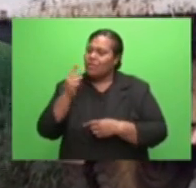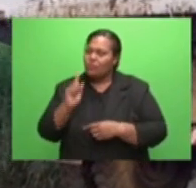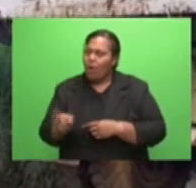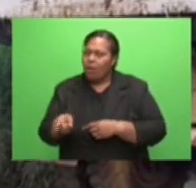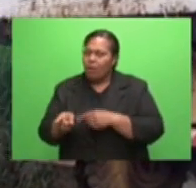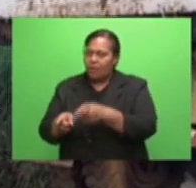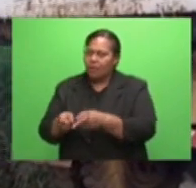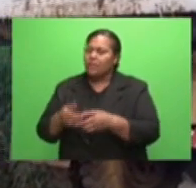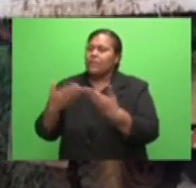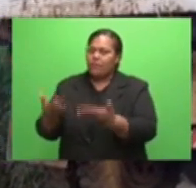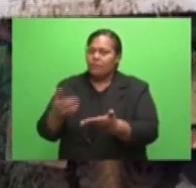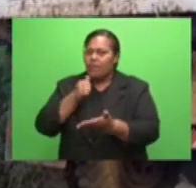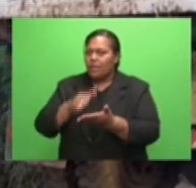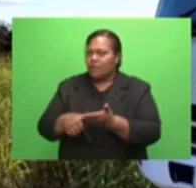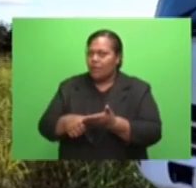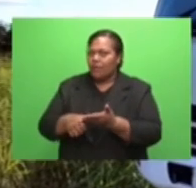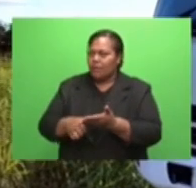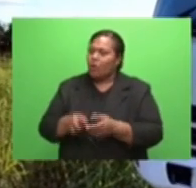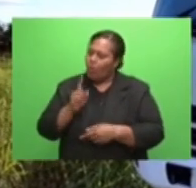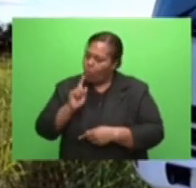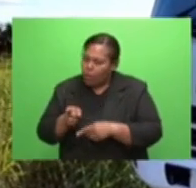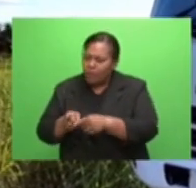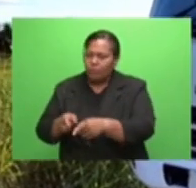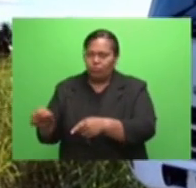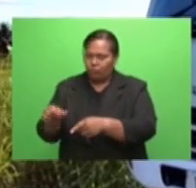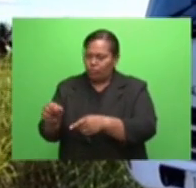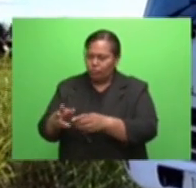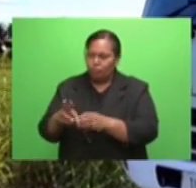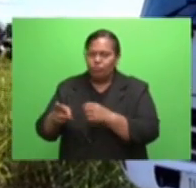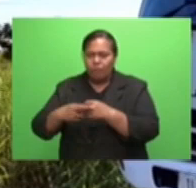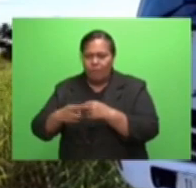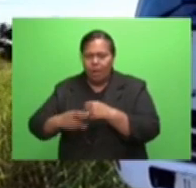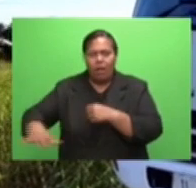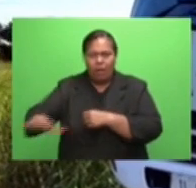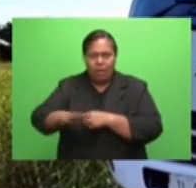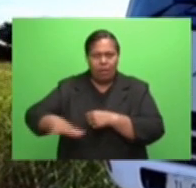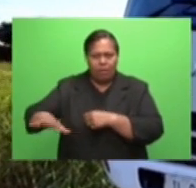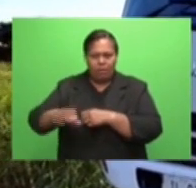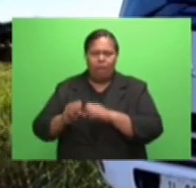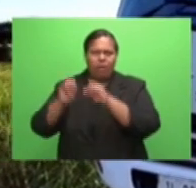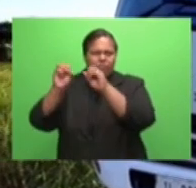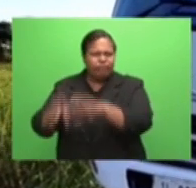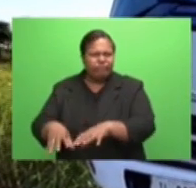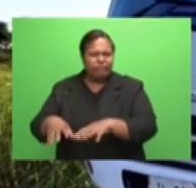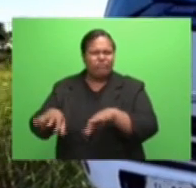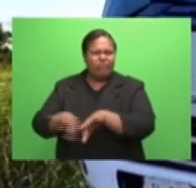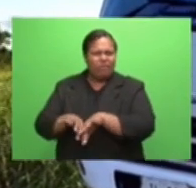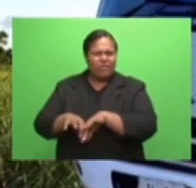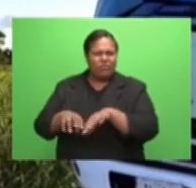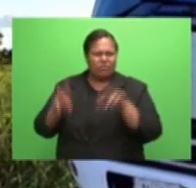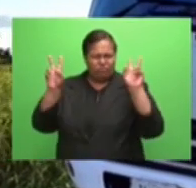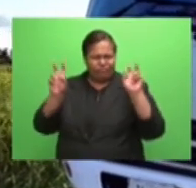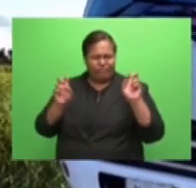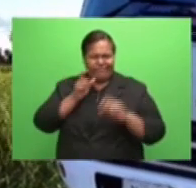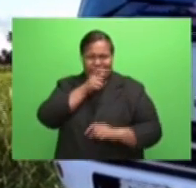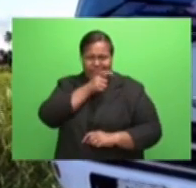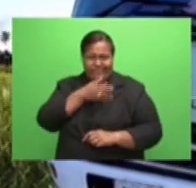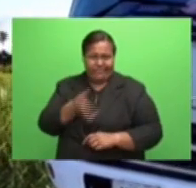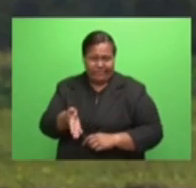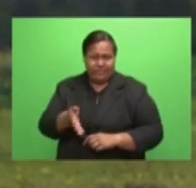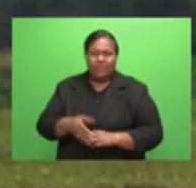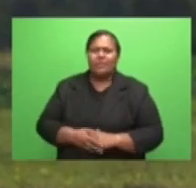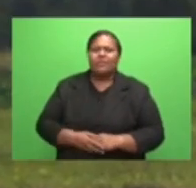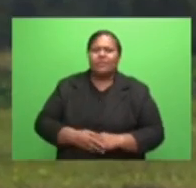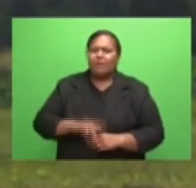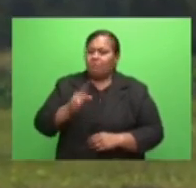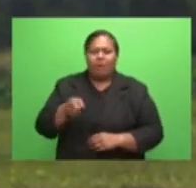also ordered to restore and rehabilitate the area where they had been dumping the chicken waste. However, Wycliffe says this was